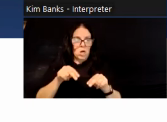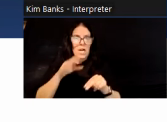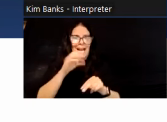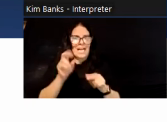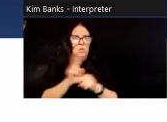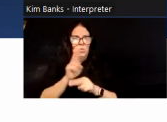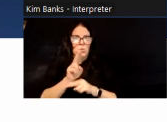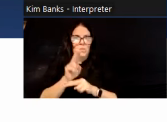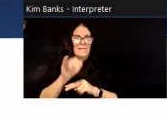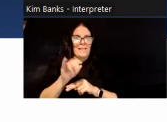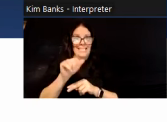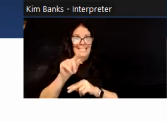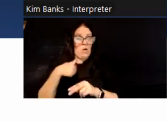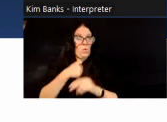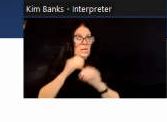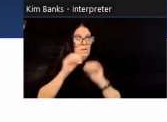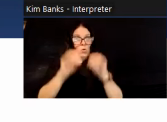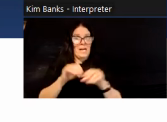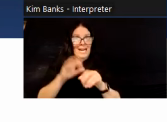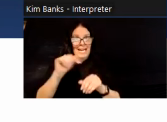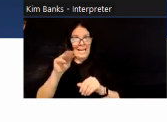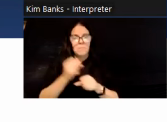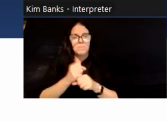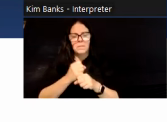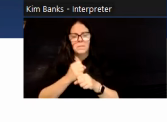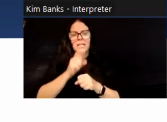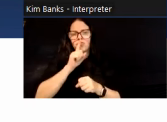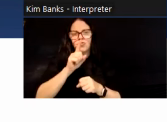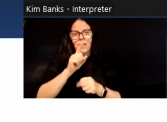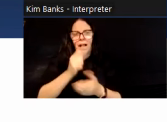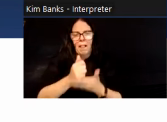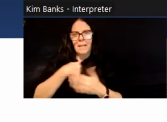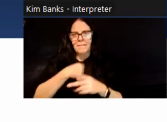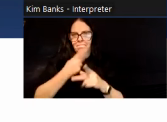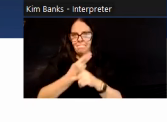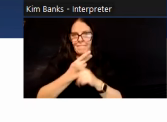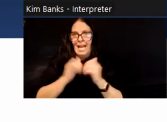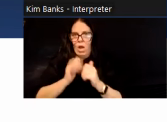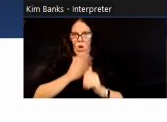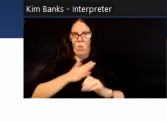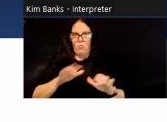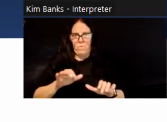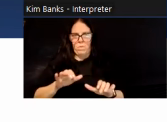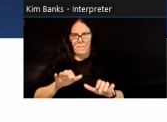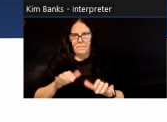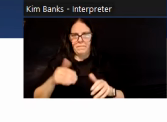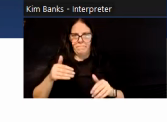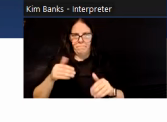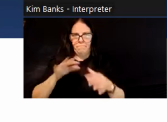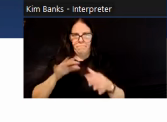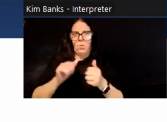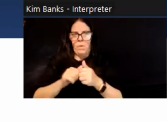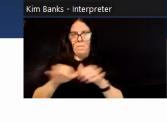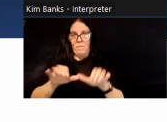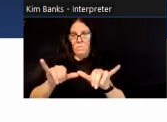data that we put in CAMS to help assess how well we are performing toward a set of performance